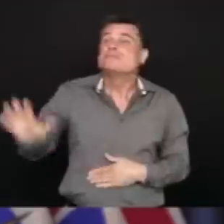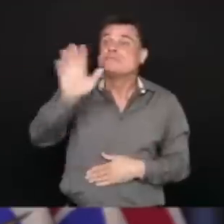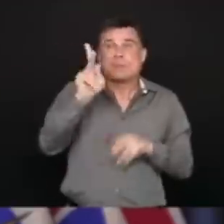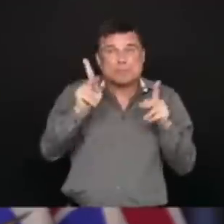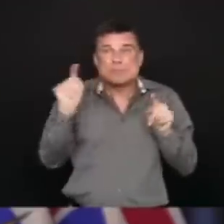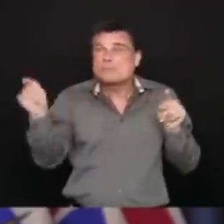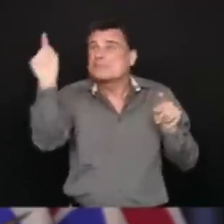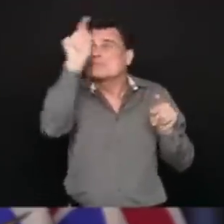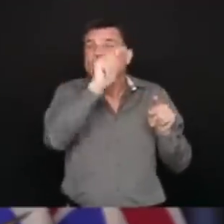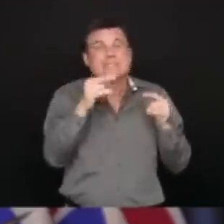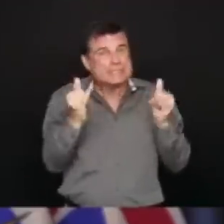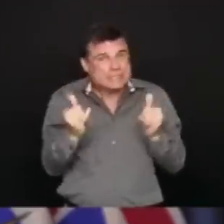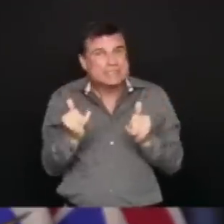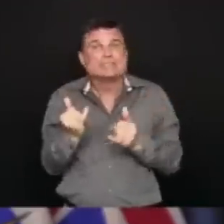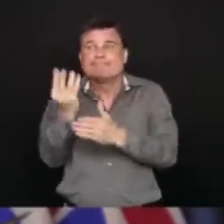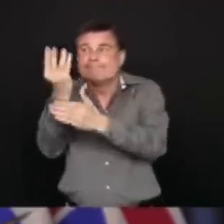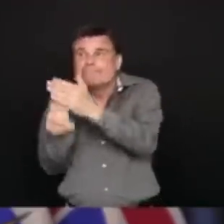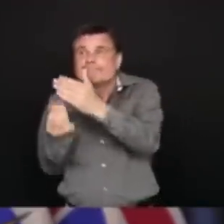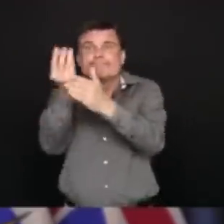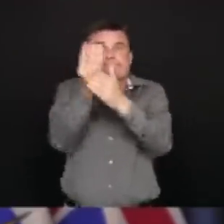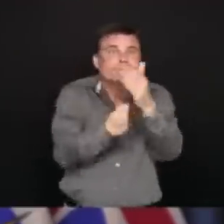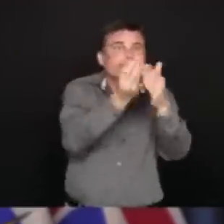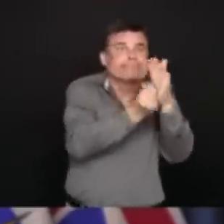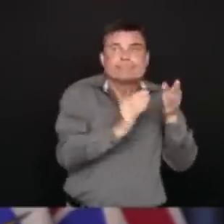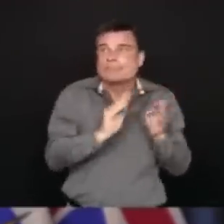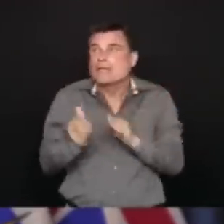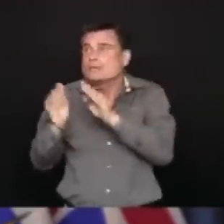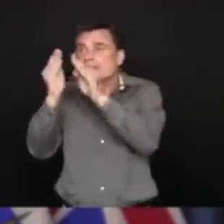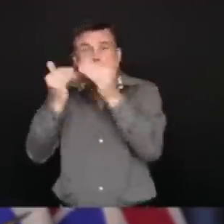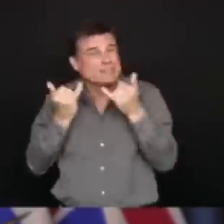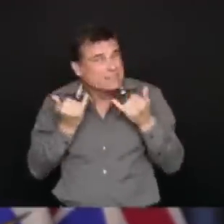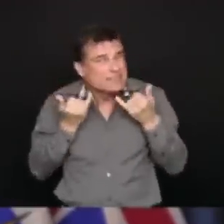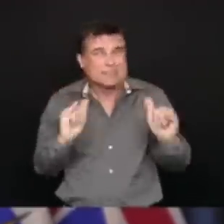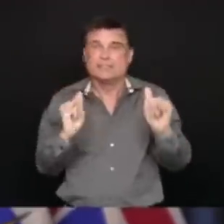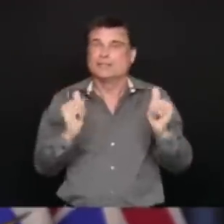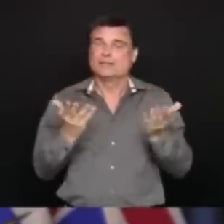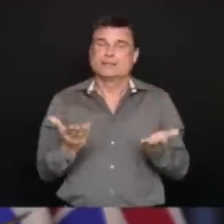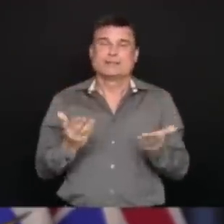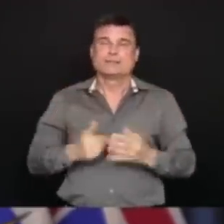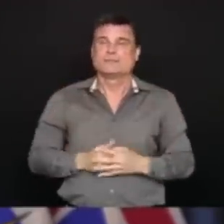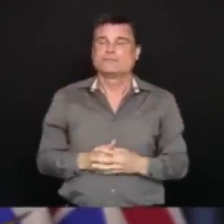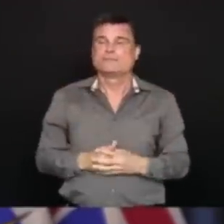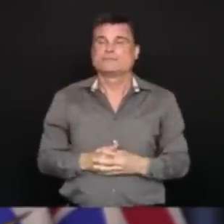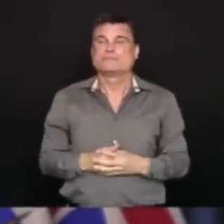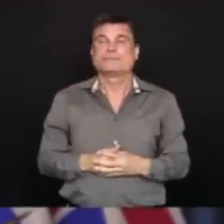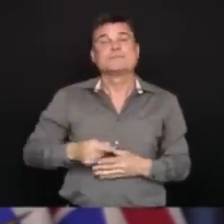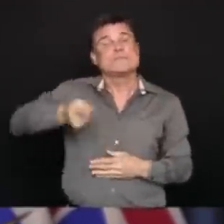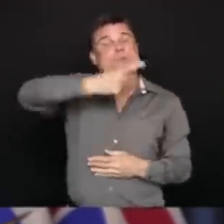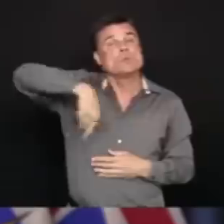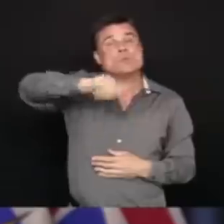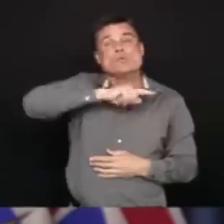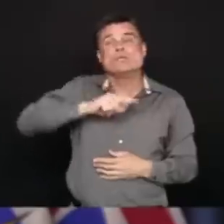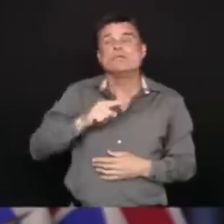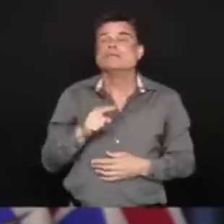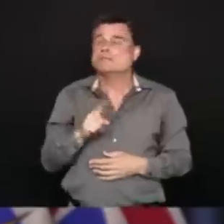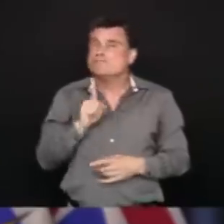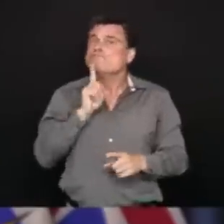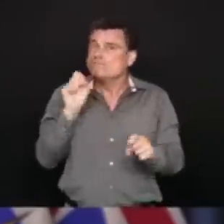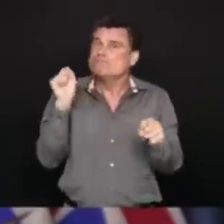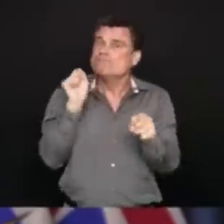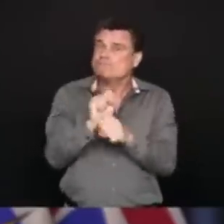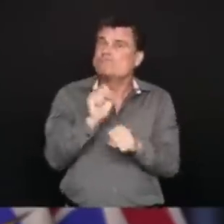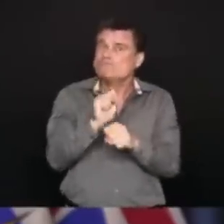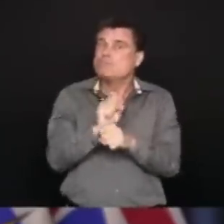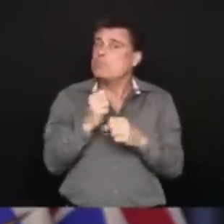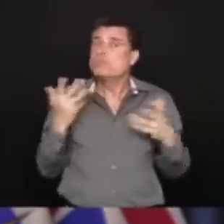or another outbreak or more clusters in our community is something that's a very real concern for me, and we know it continues to happen.